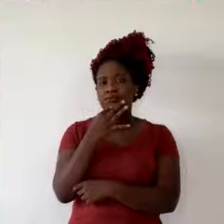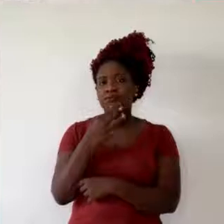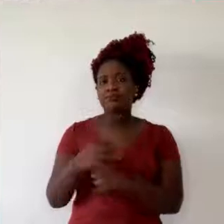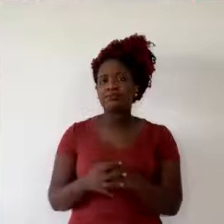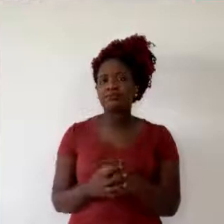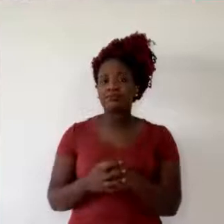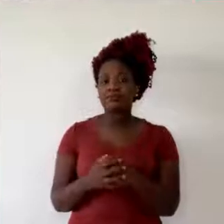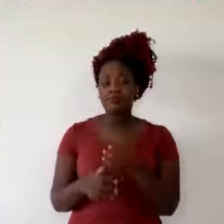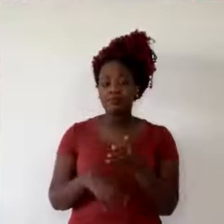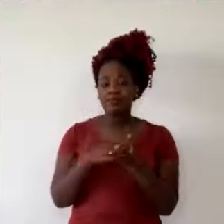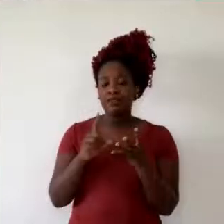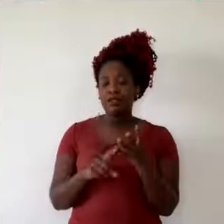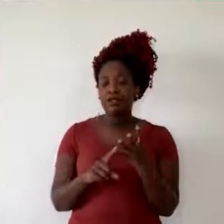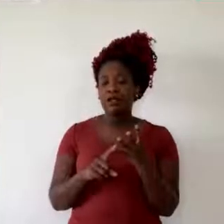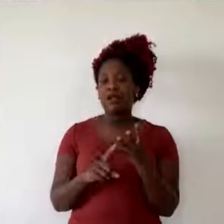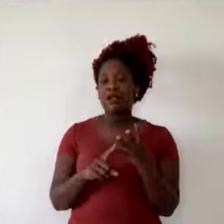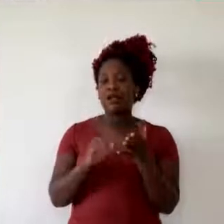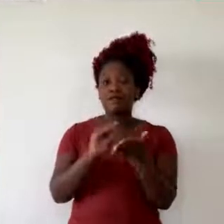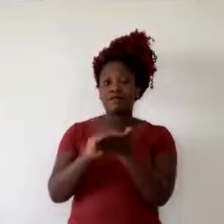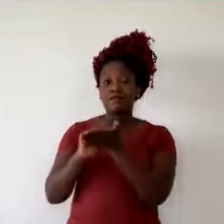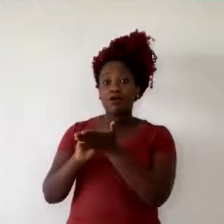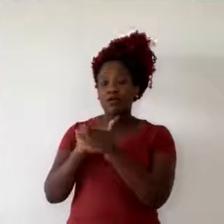ways of dealing with it.